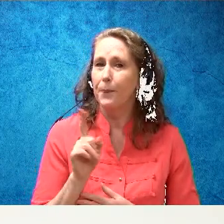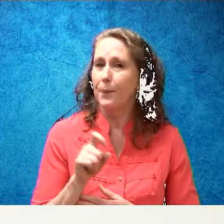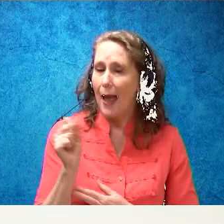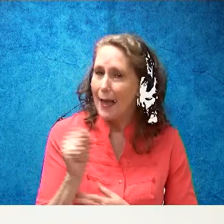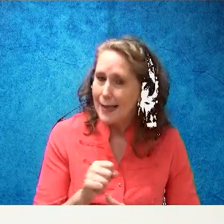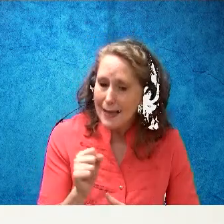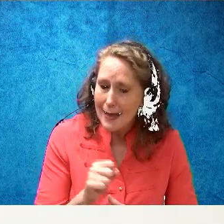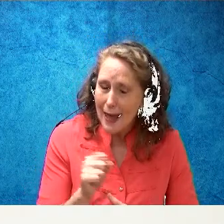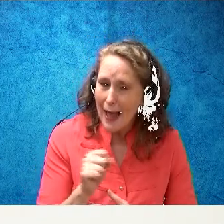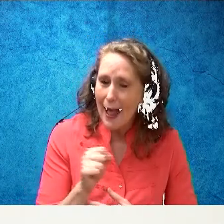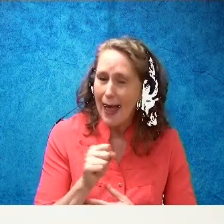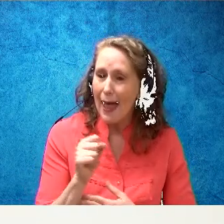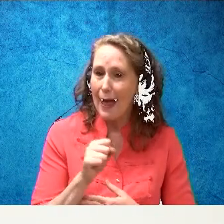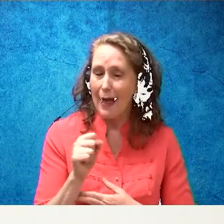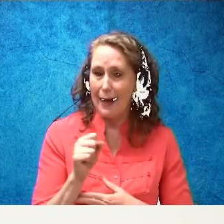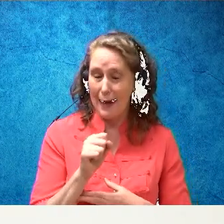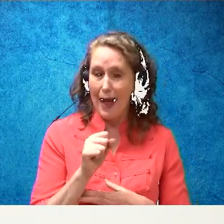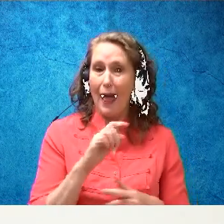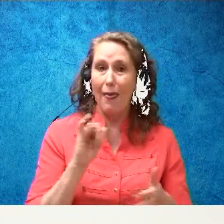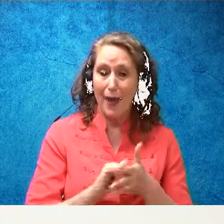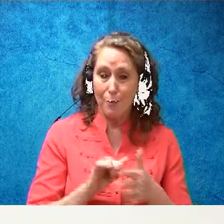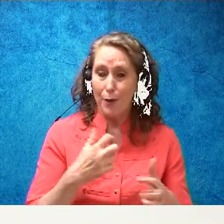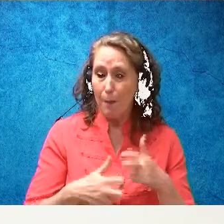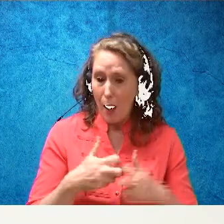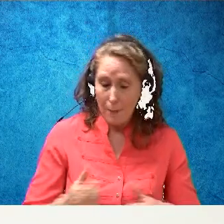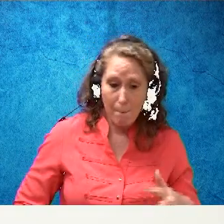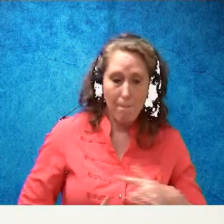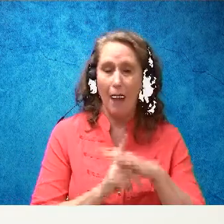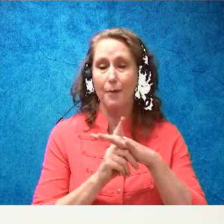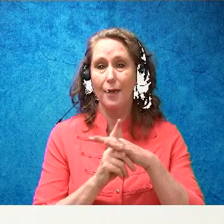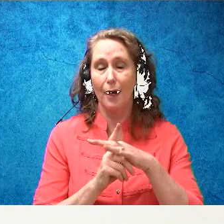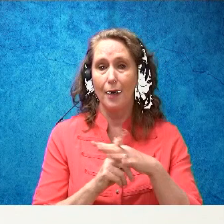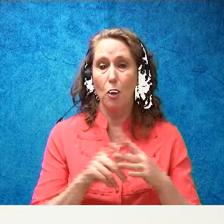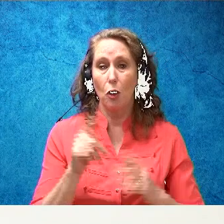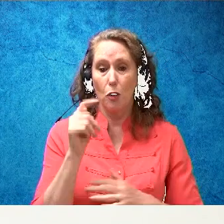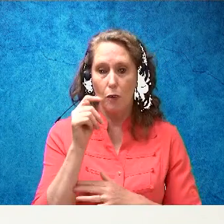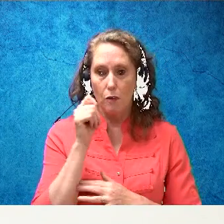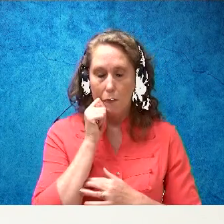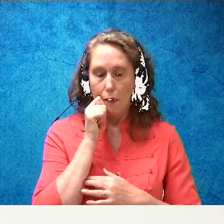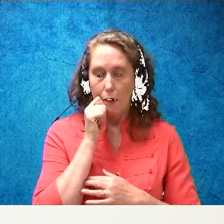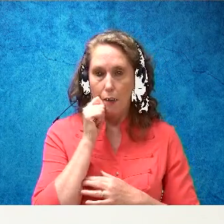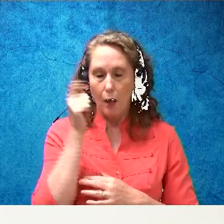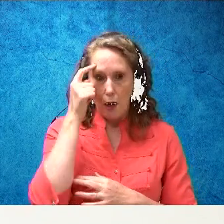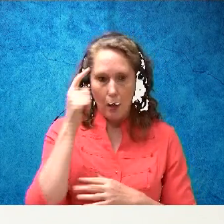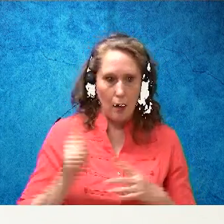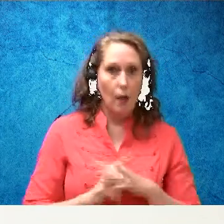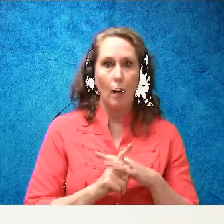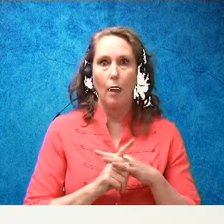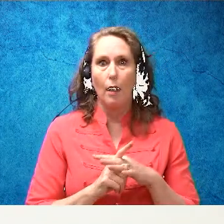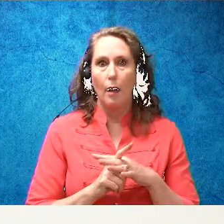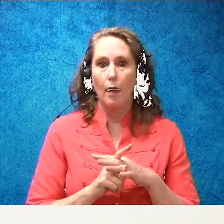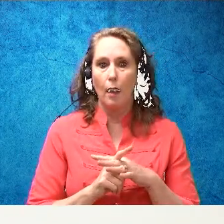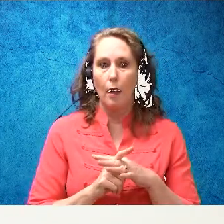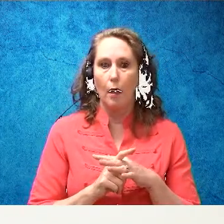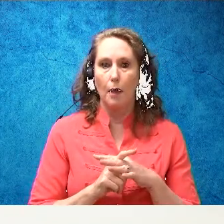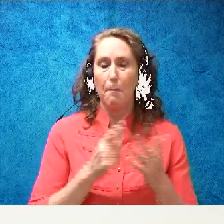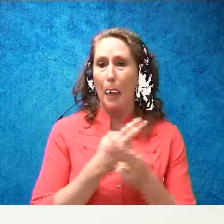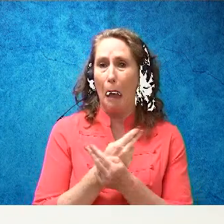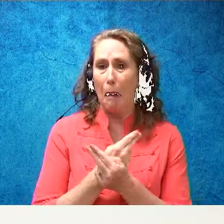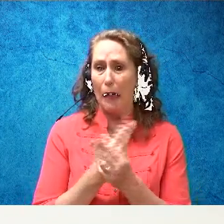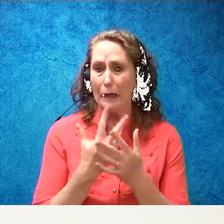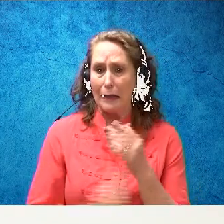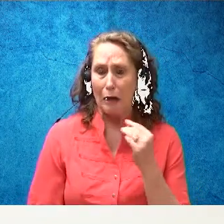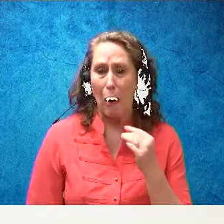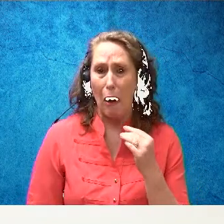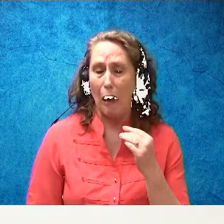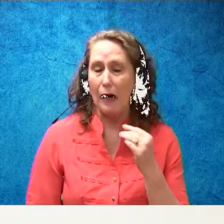Yes, that's whenever we had the problem. That's whenever Trixie realized that she lost her Knuffle Bunny, and